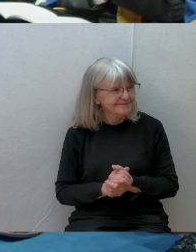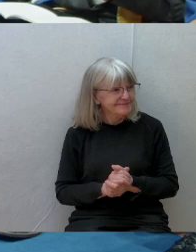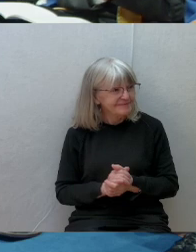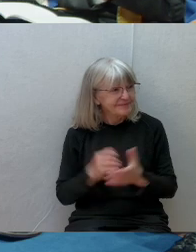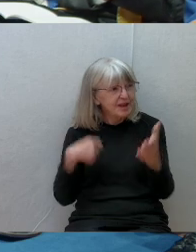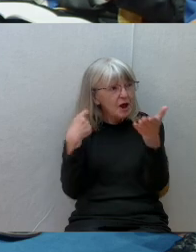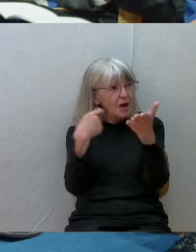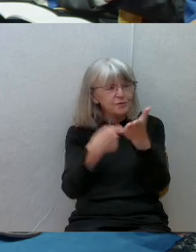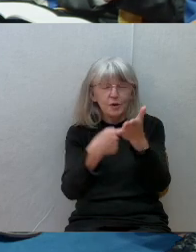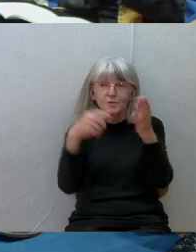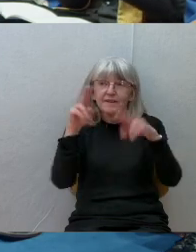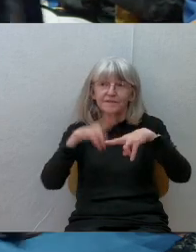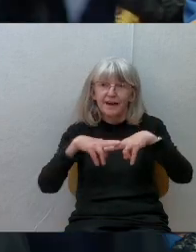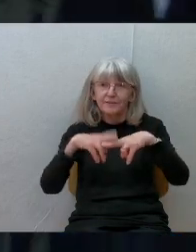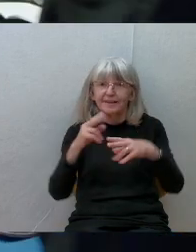Rosa Ferry.